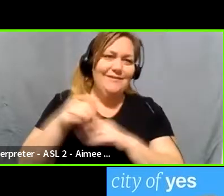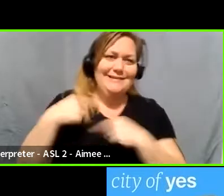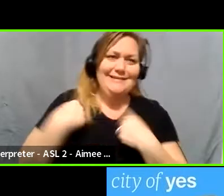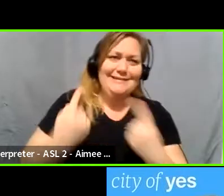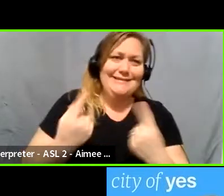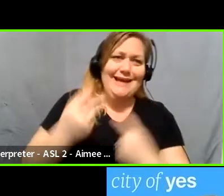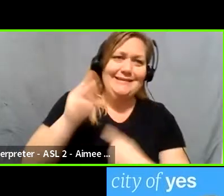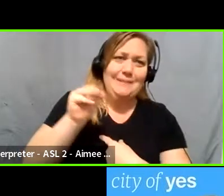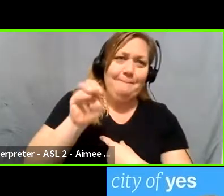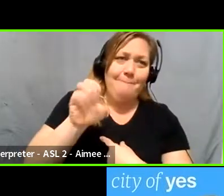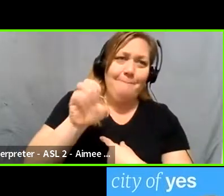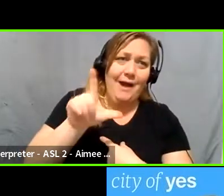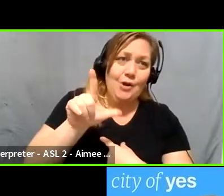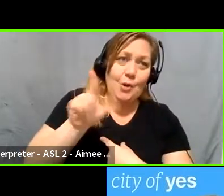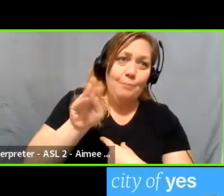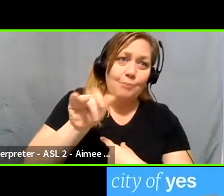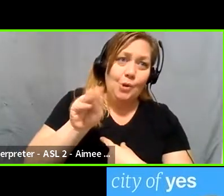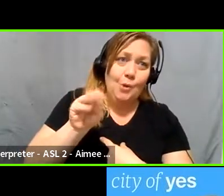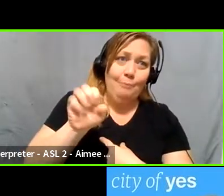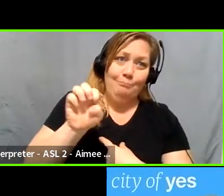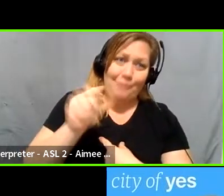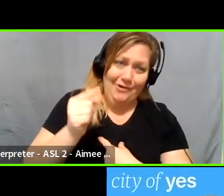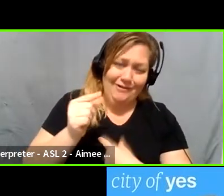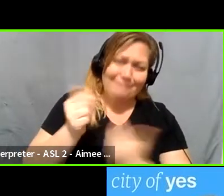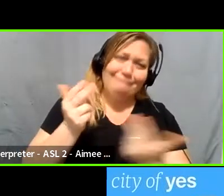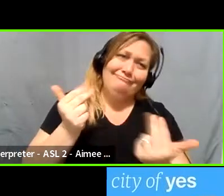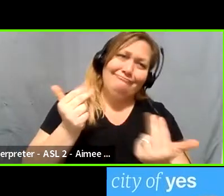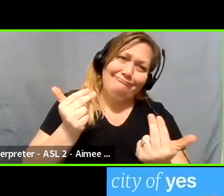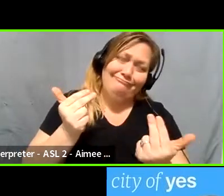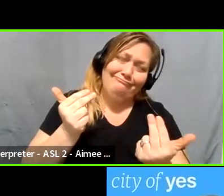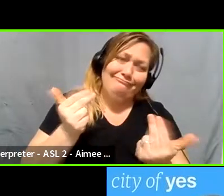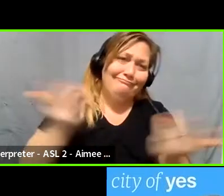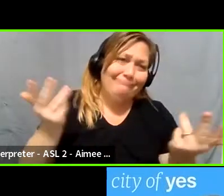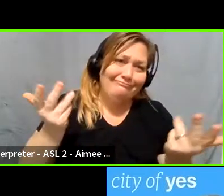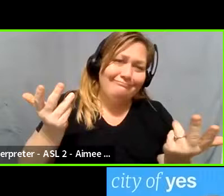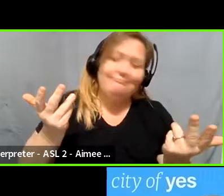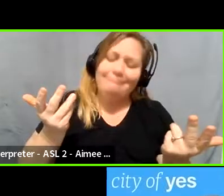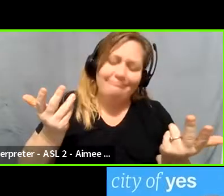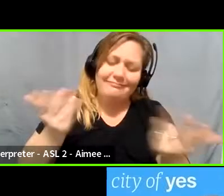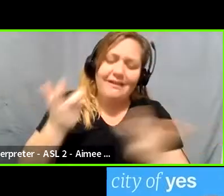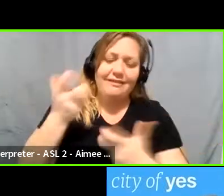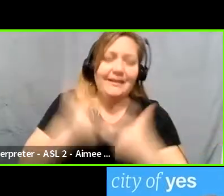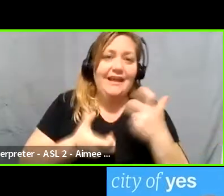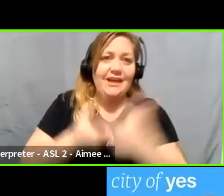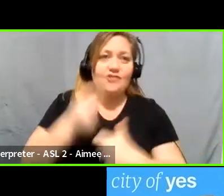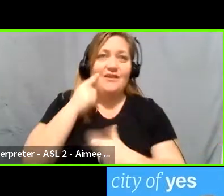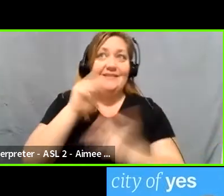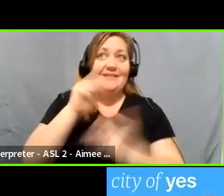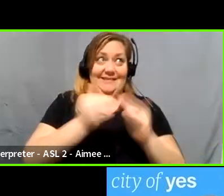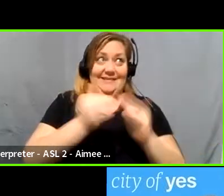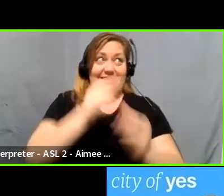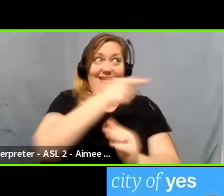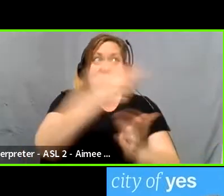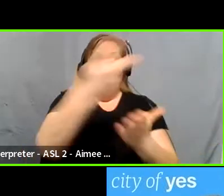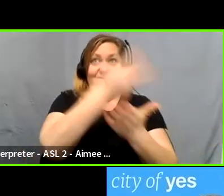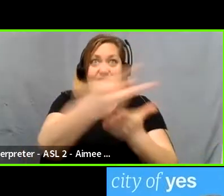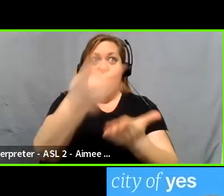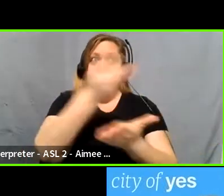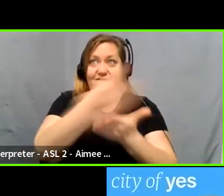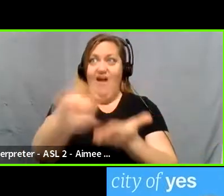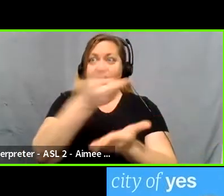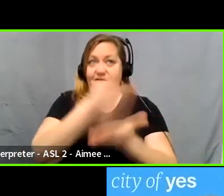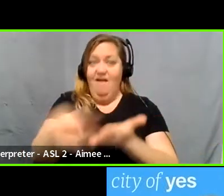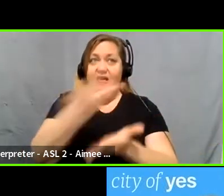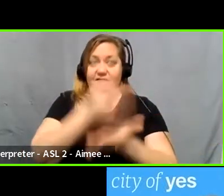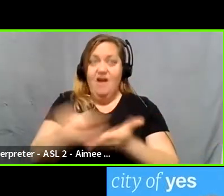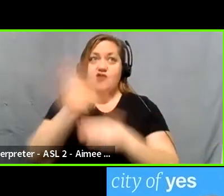Michael Bloomberg, where our, the issue is that the city's failure to enforce any of